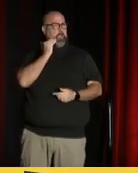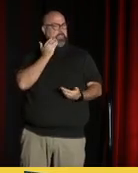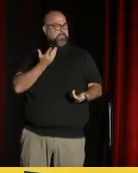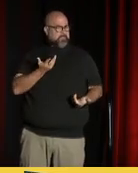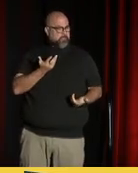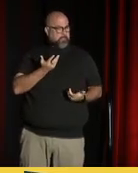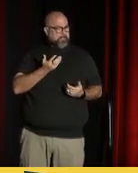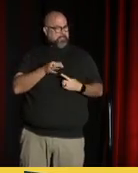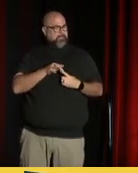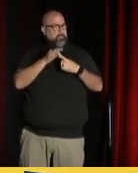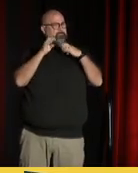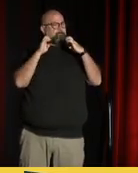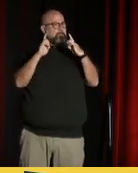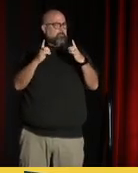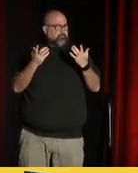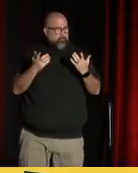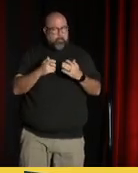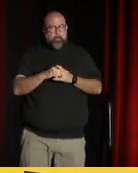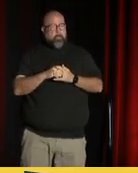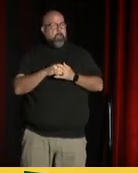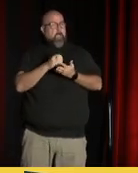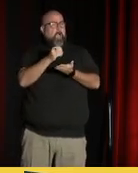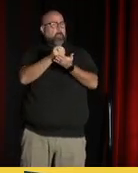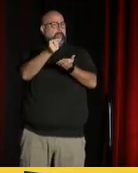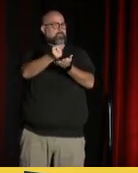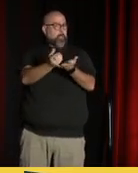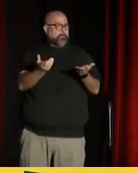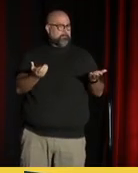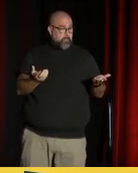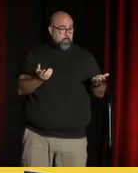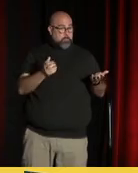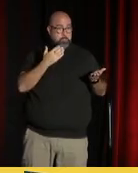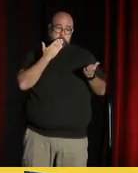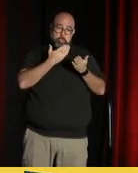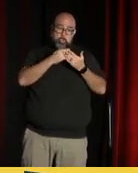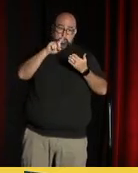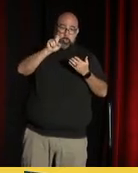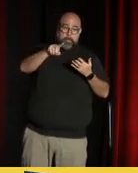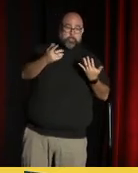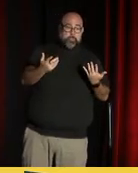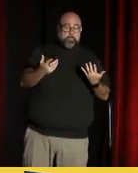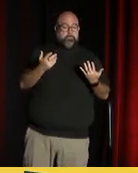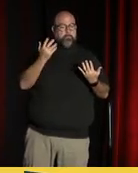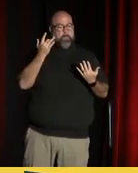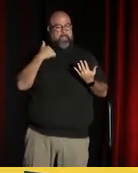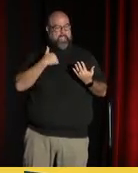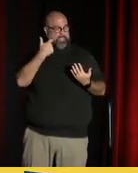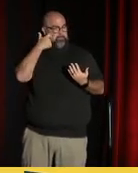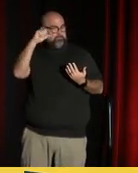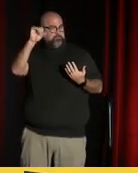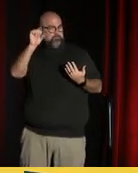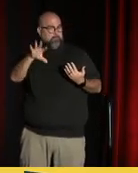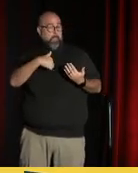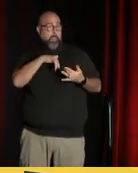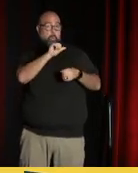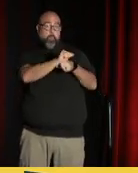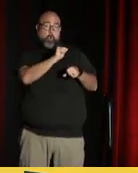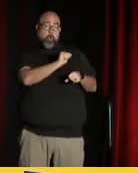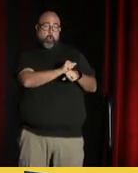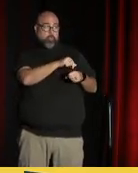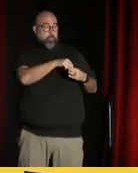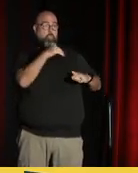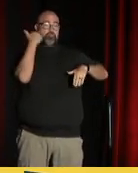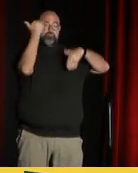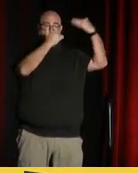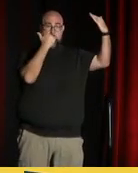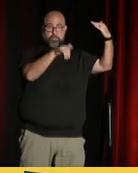or special education or occupational therapy? And that's a fair question, because I just told you about the work that we were doing with